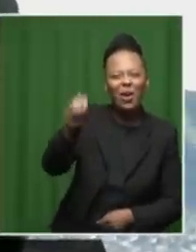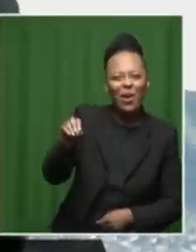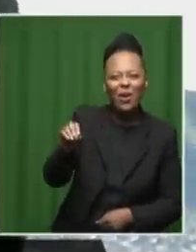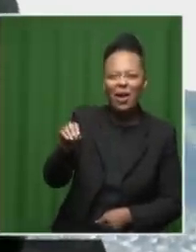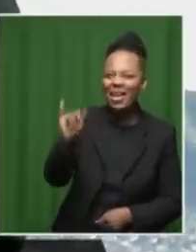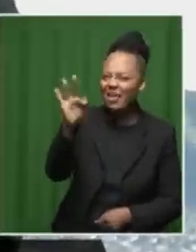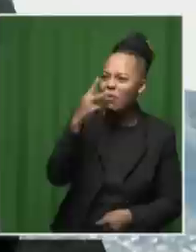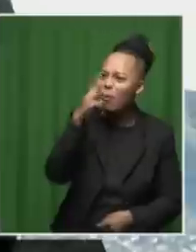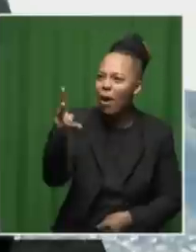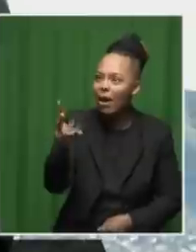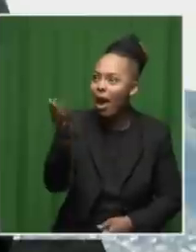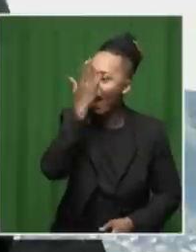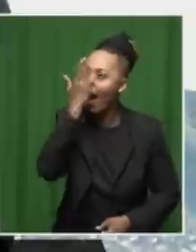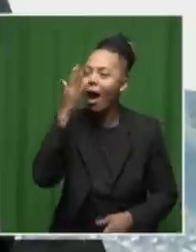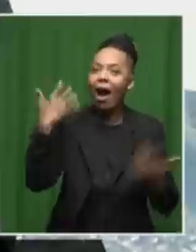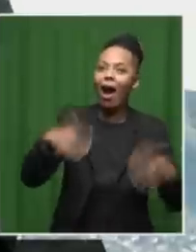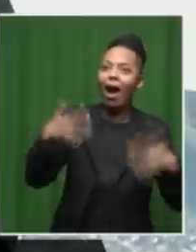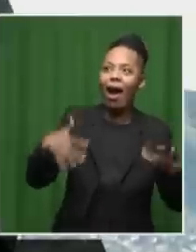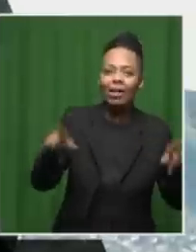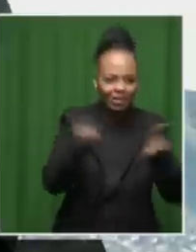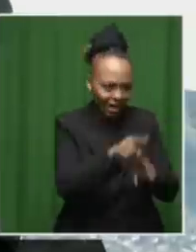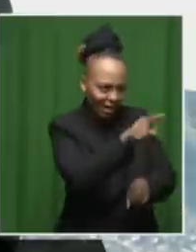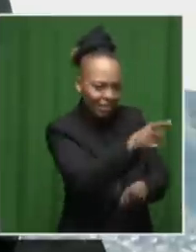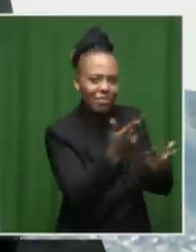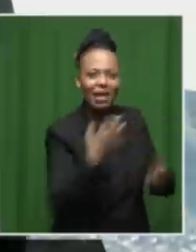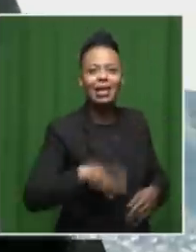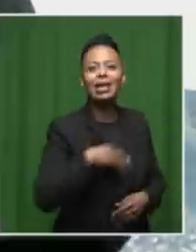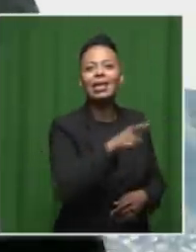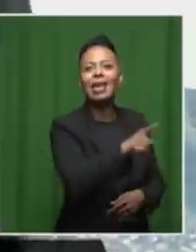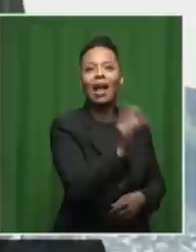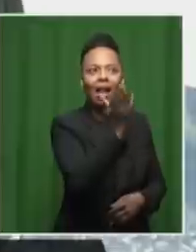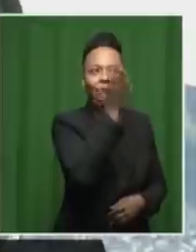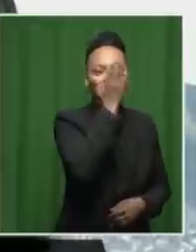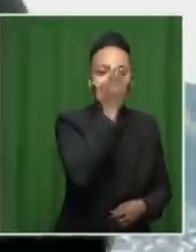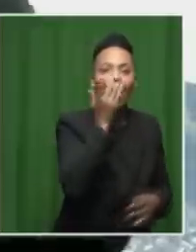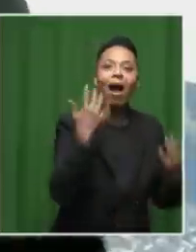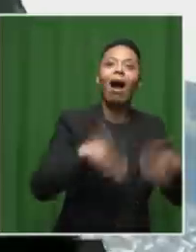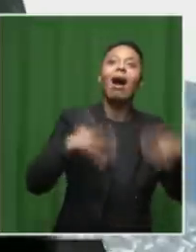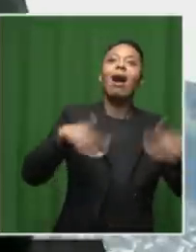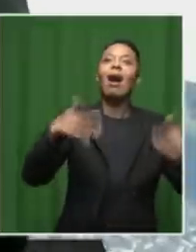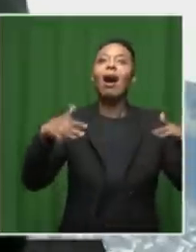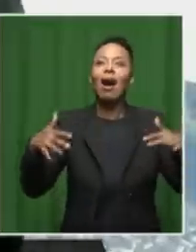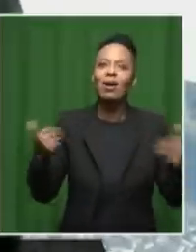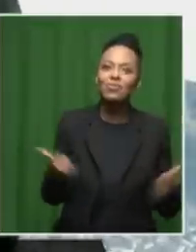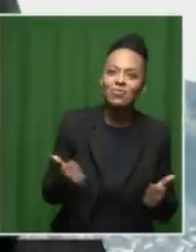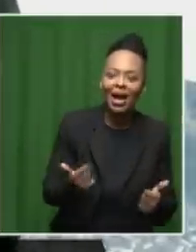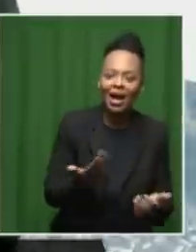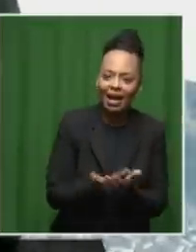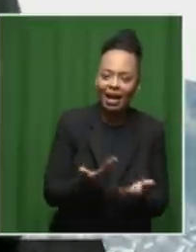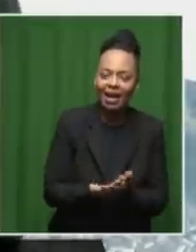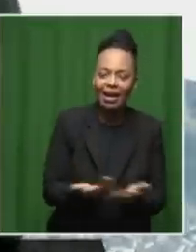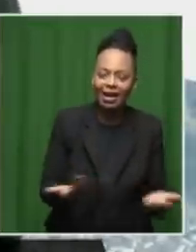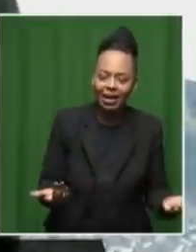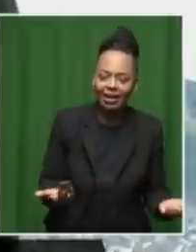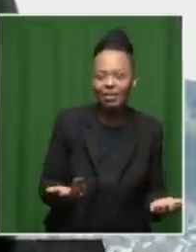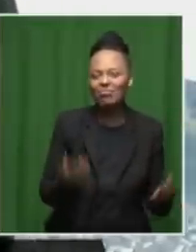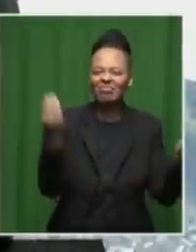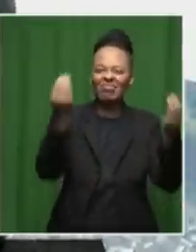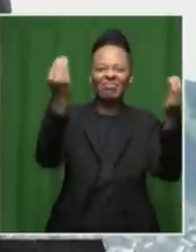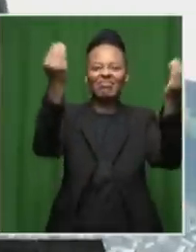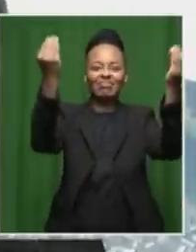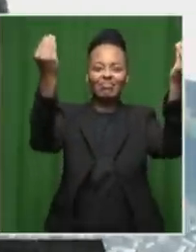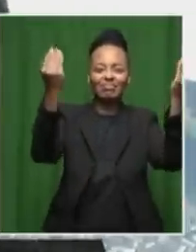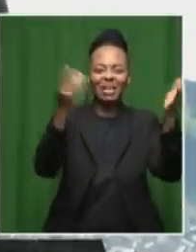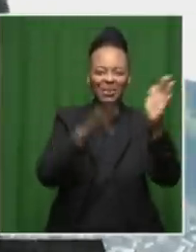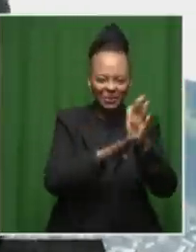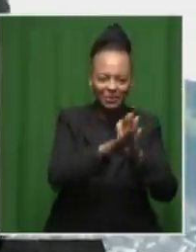but now we need that same exposure for our netball girls, and it's incredible how you guys as broadcasters and the media have done a